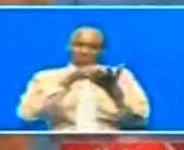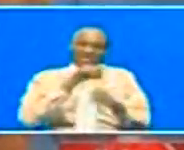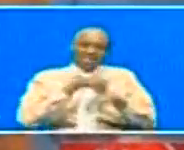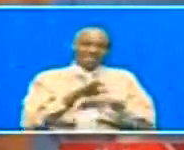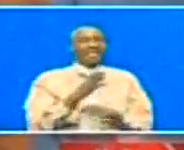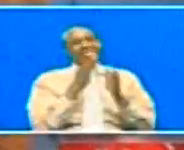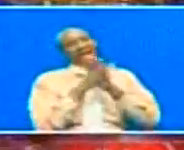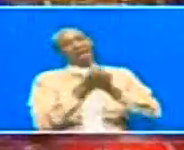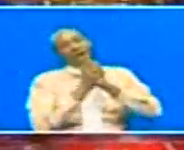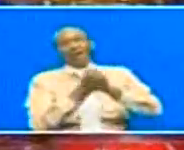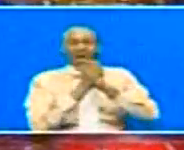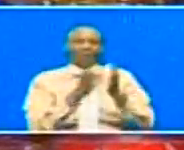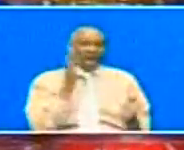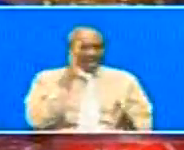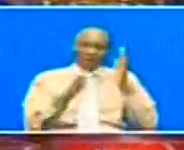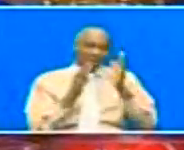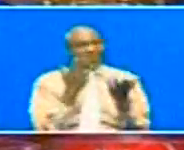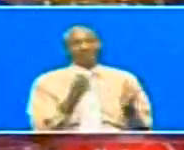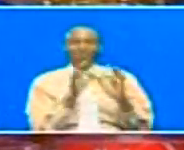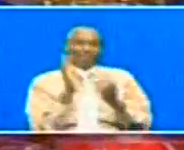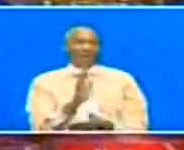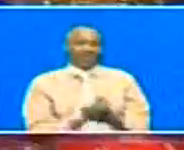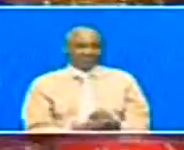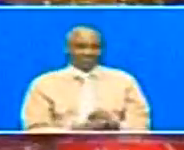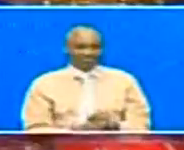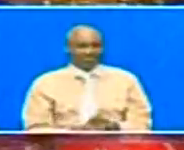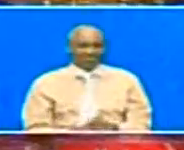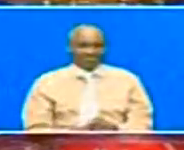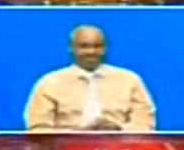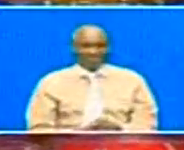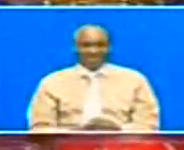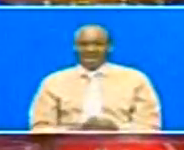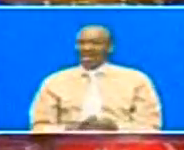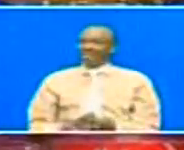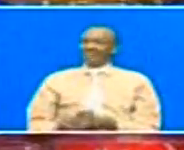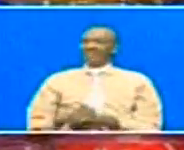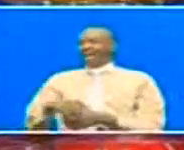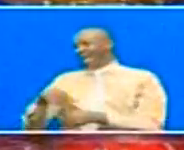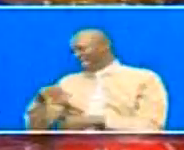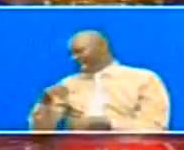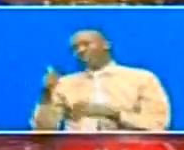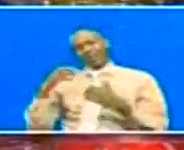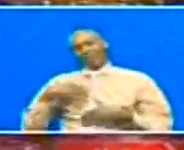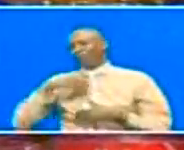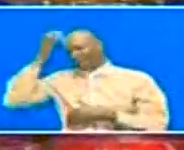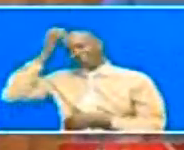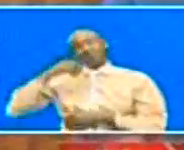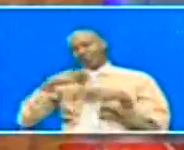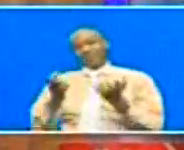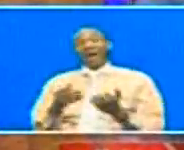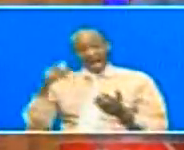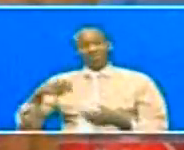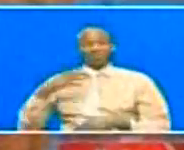You did indeed. You inspired a lot of people, Fred. I mean, nurses would leave their classes and come and listen to you. And there are people